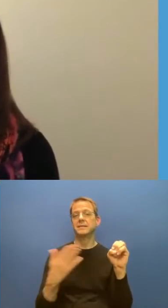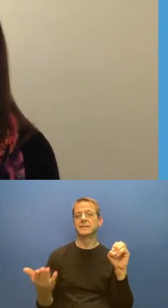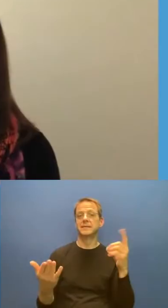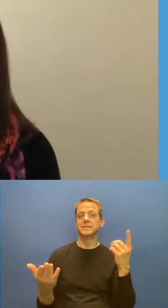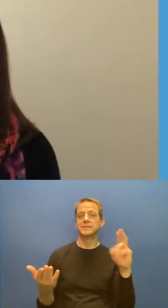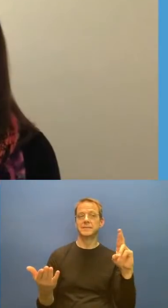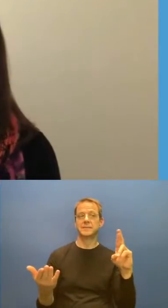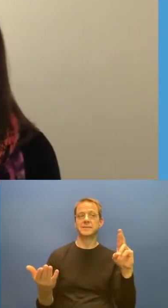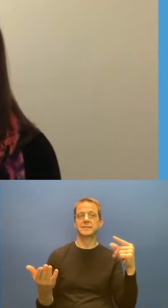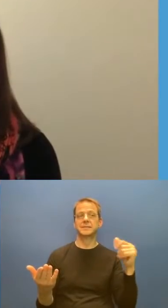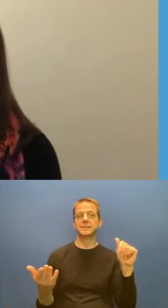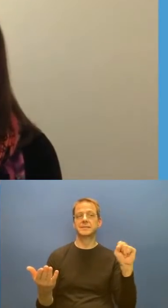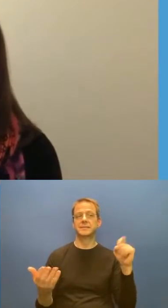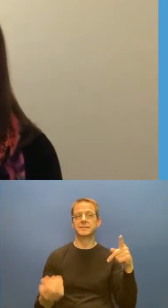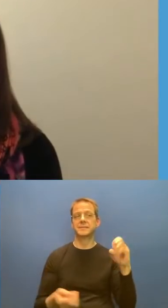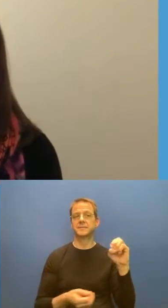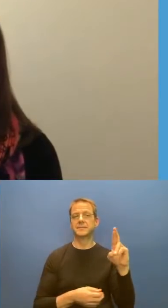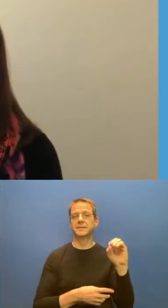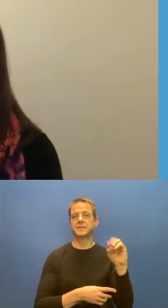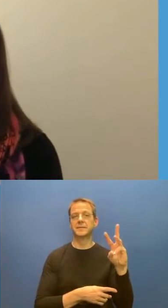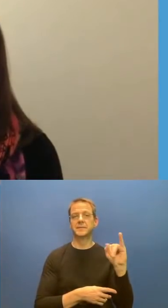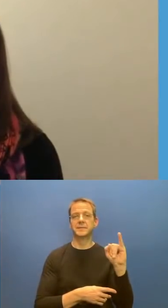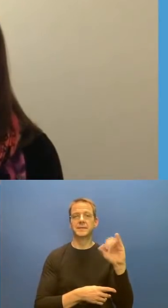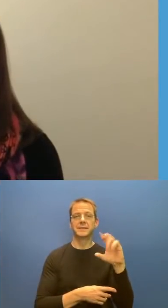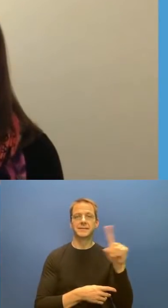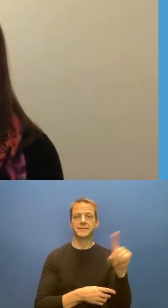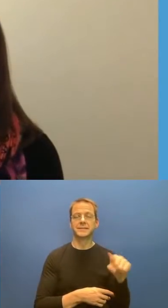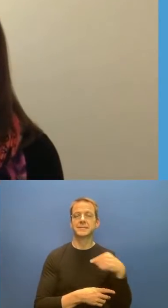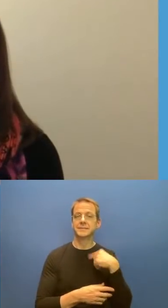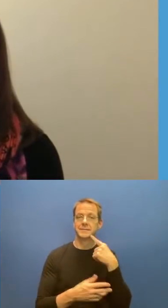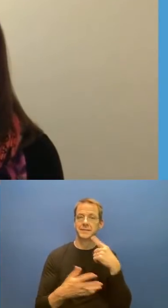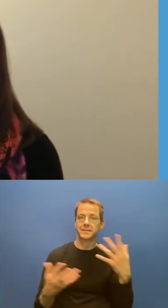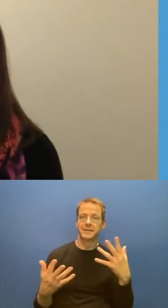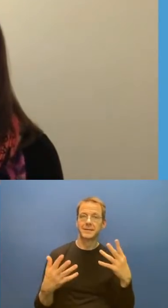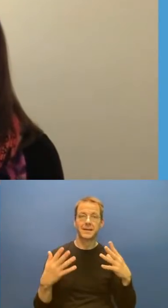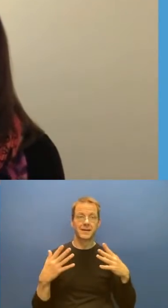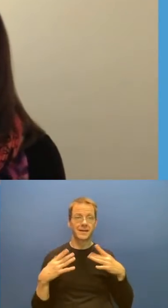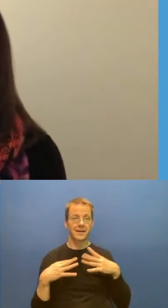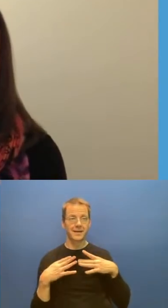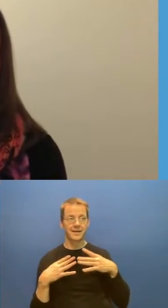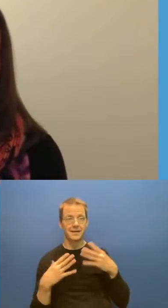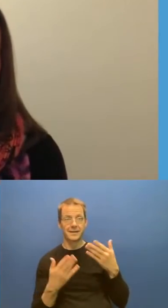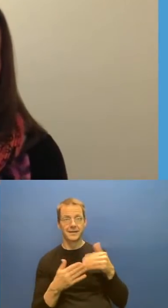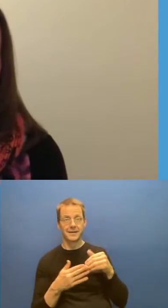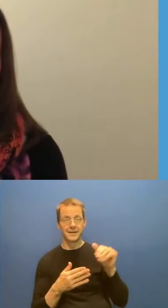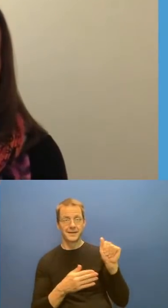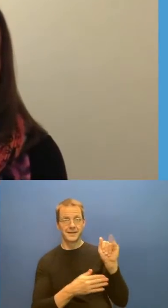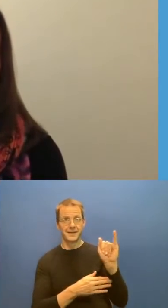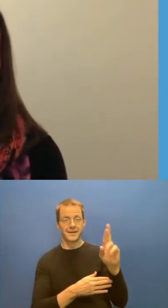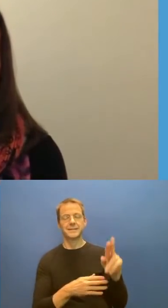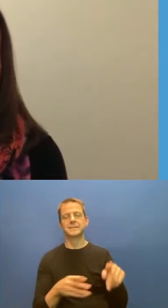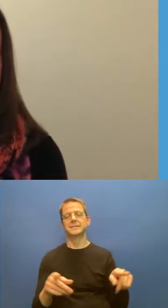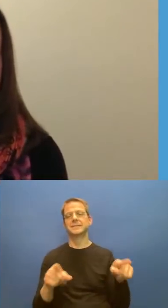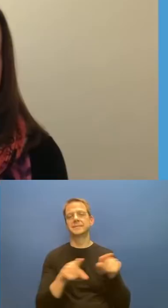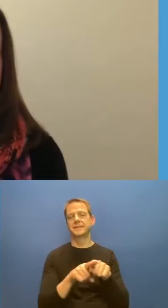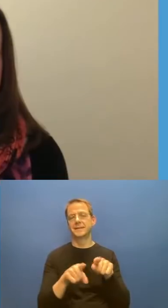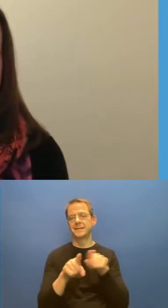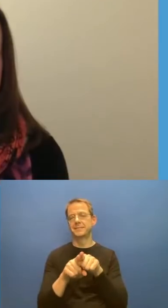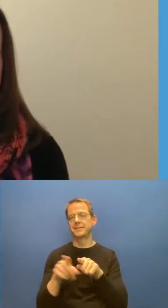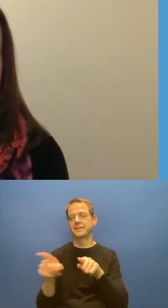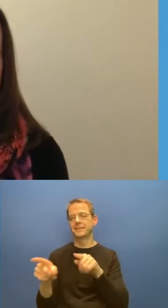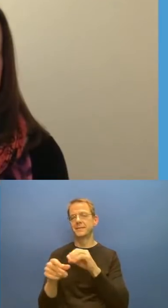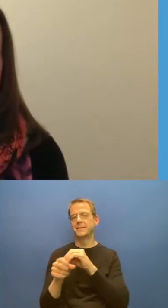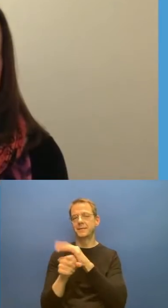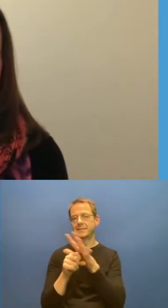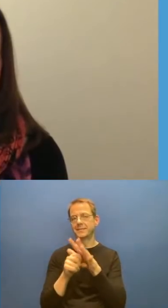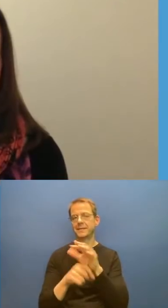overview of those things again. That way folks at home can try to have the safest holiday season possible. So hopefully